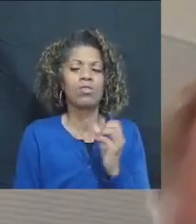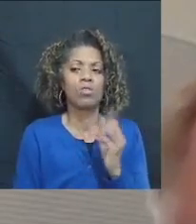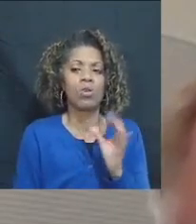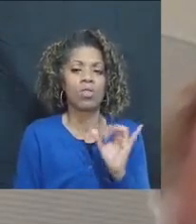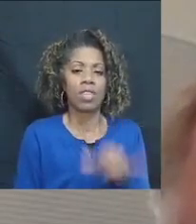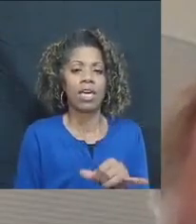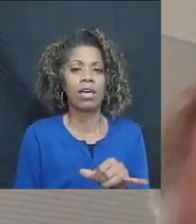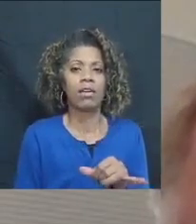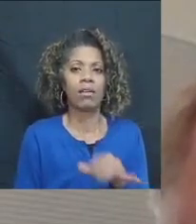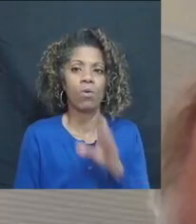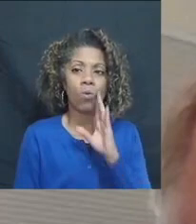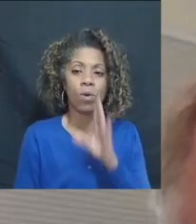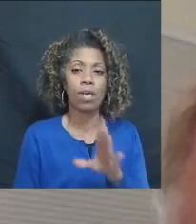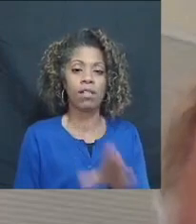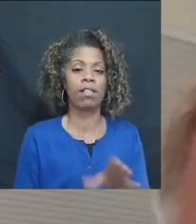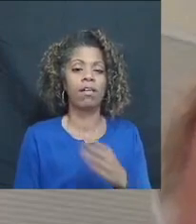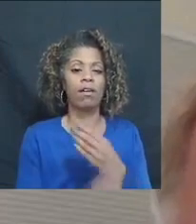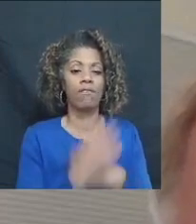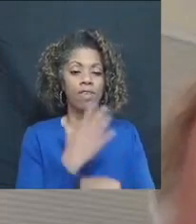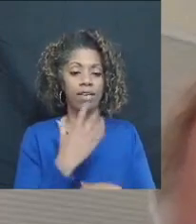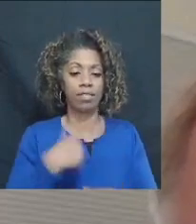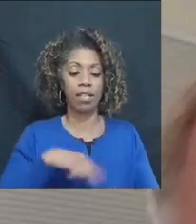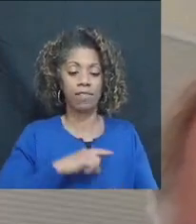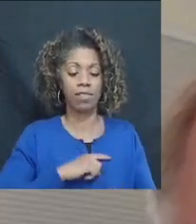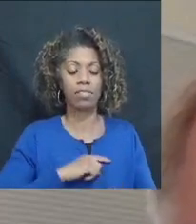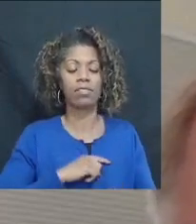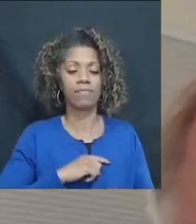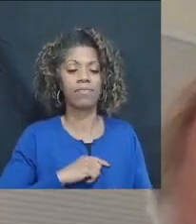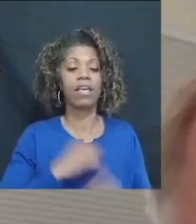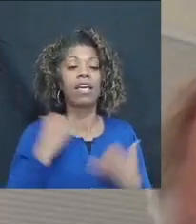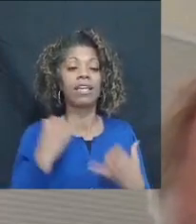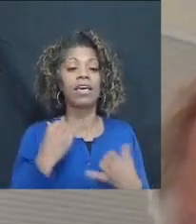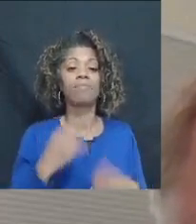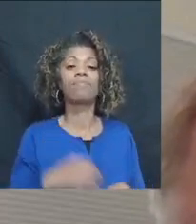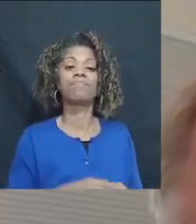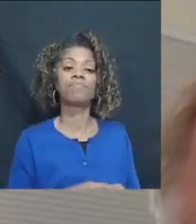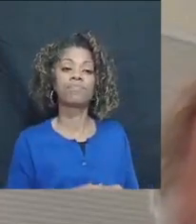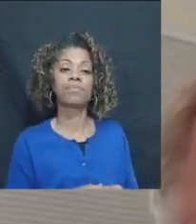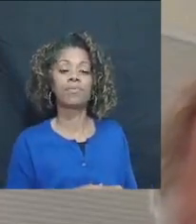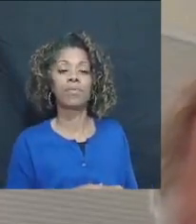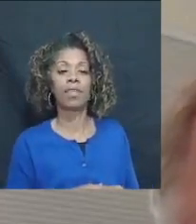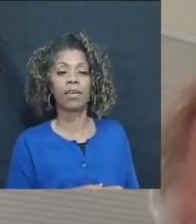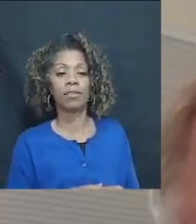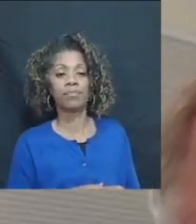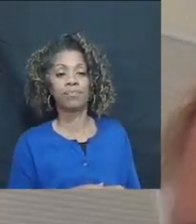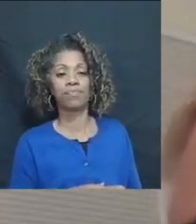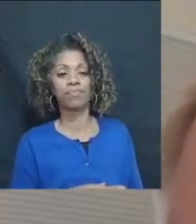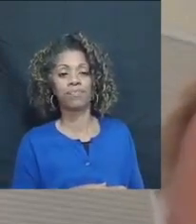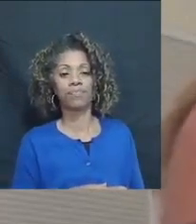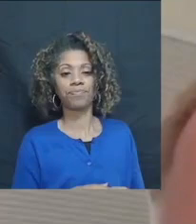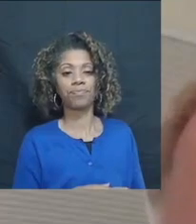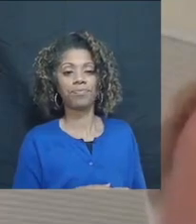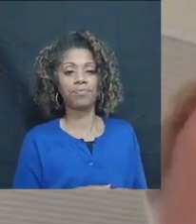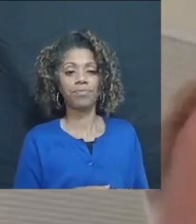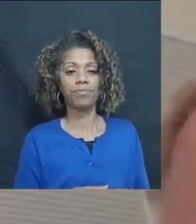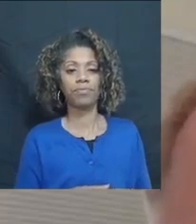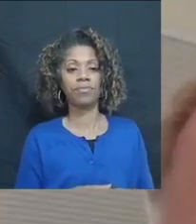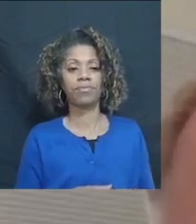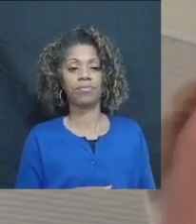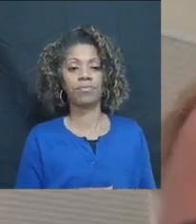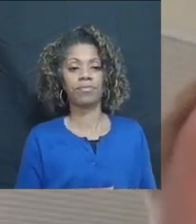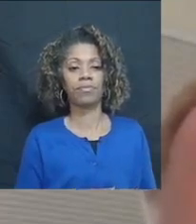us. Tell us about where you see climate change as a public health